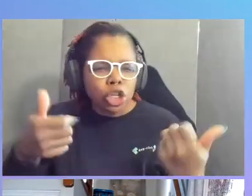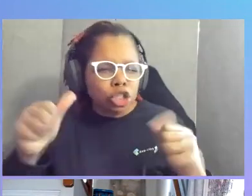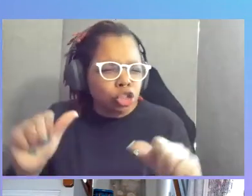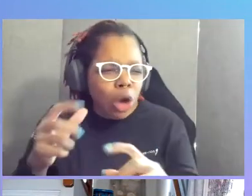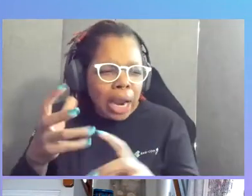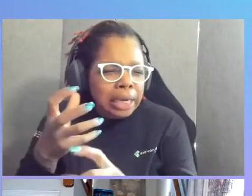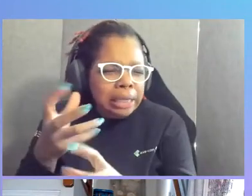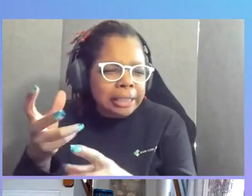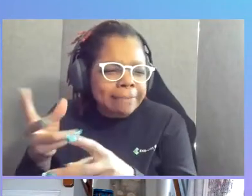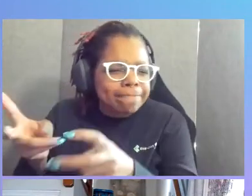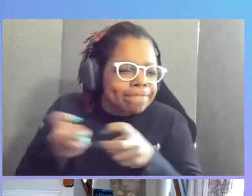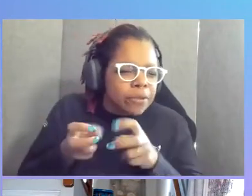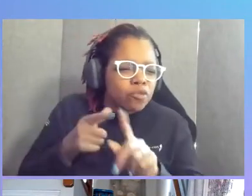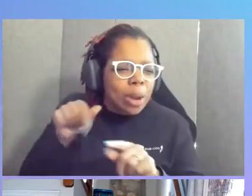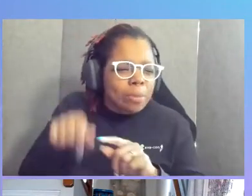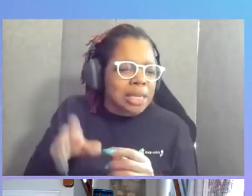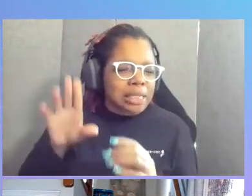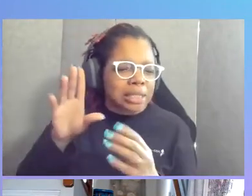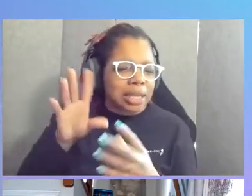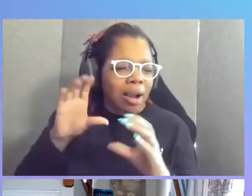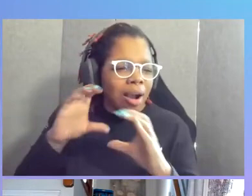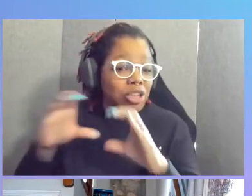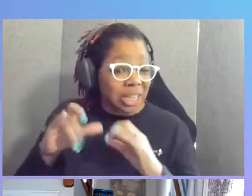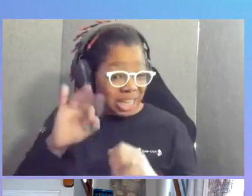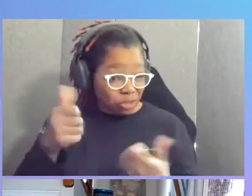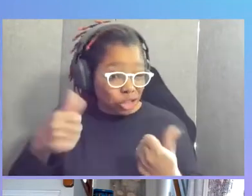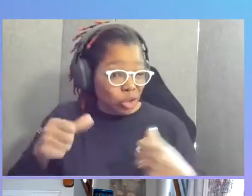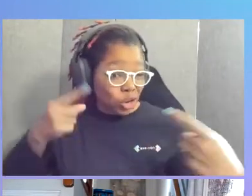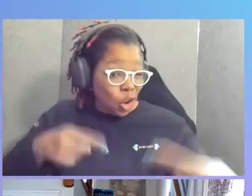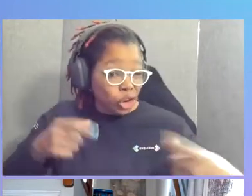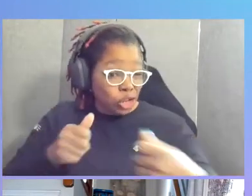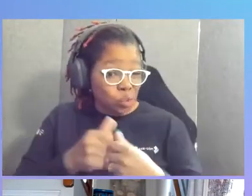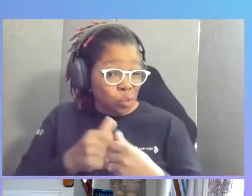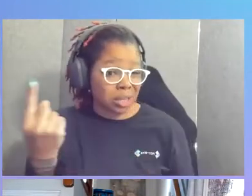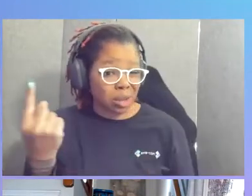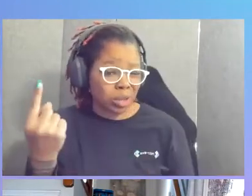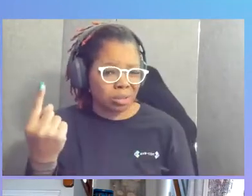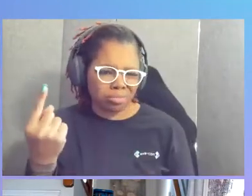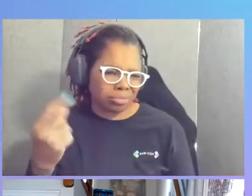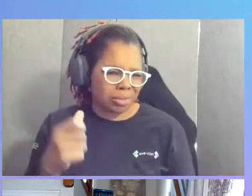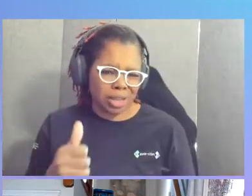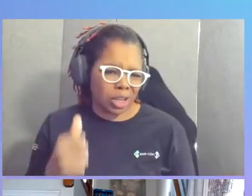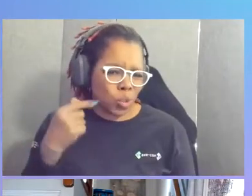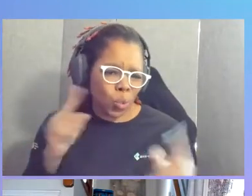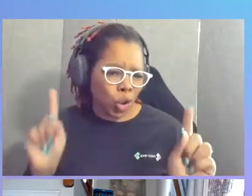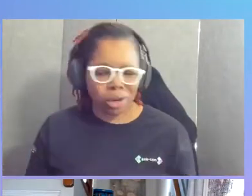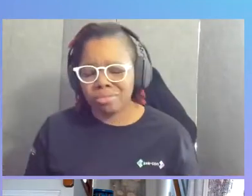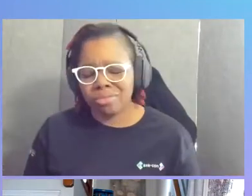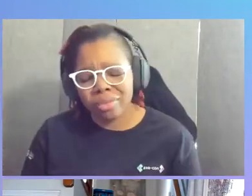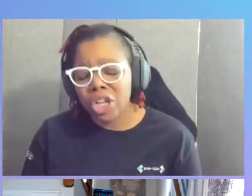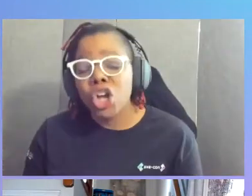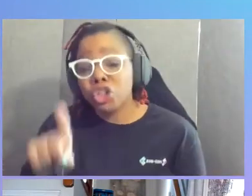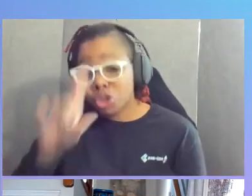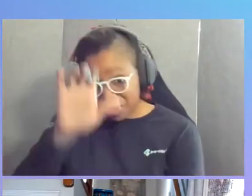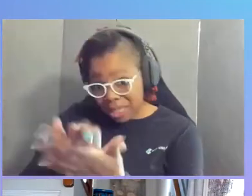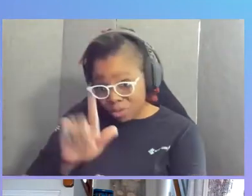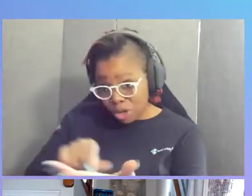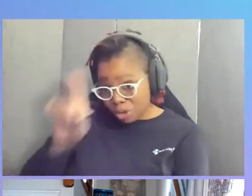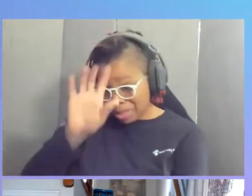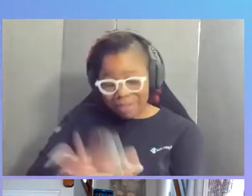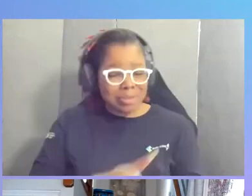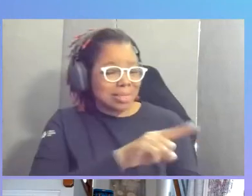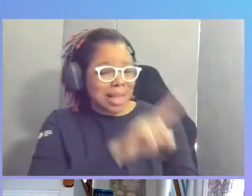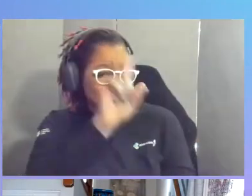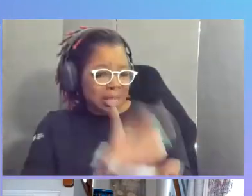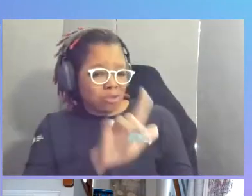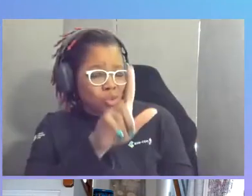this conversation? And if you're just trying to argue with someone, it's not going to work. You know, you believe what you believe, they believe what they